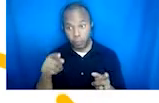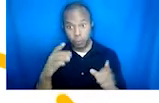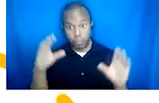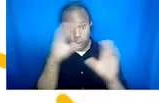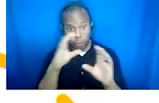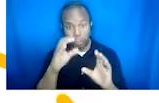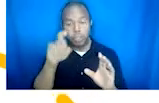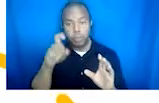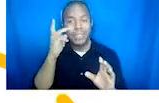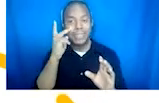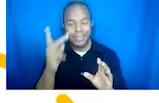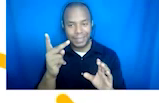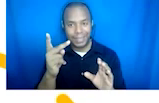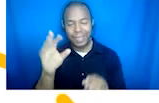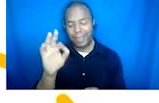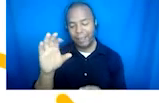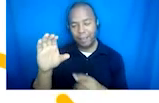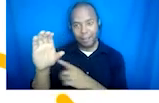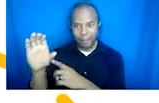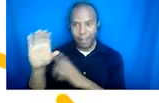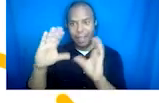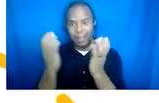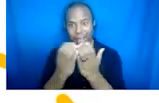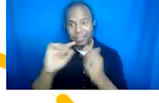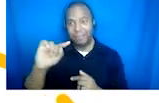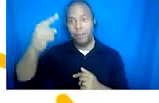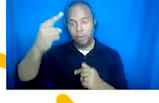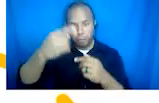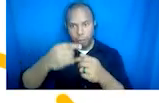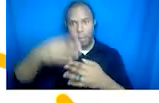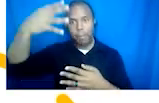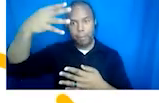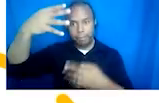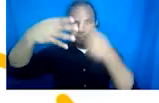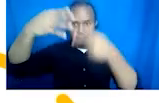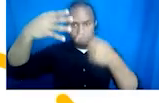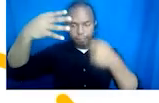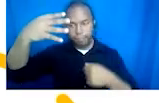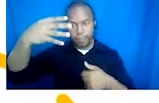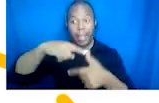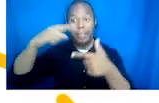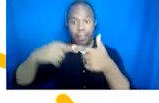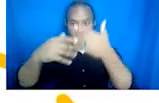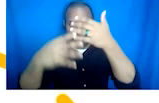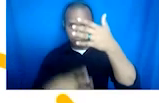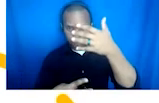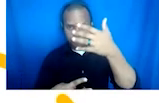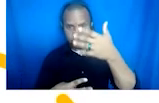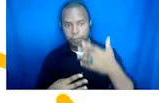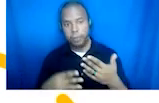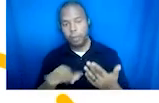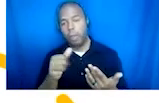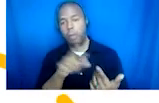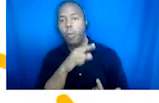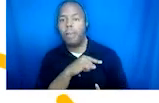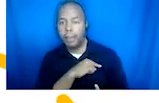up first, and if you just do a general search, and then the next ones will be quality